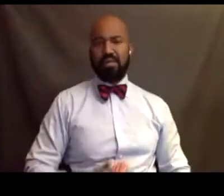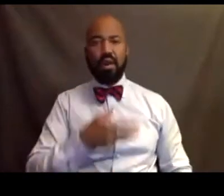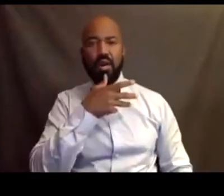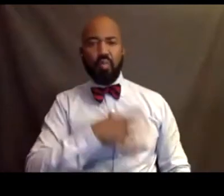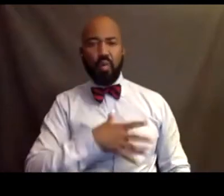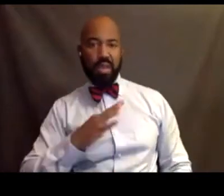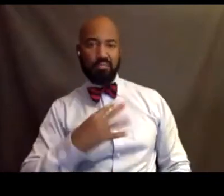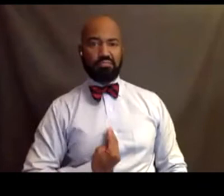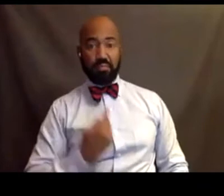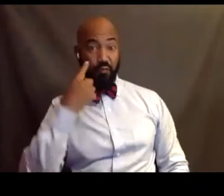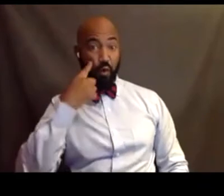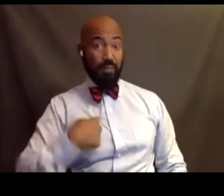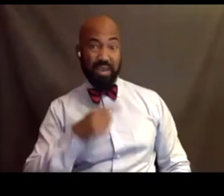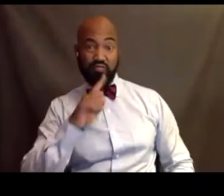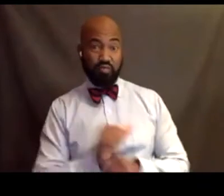me.